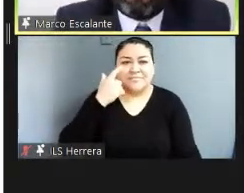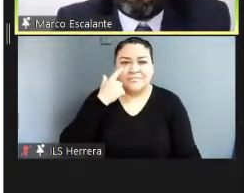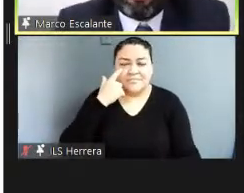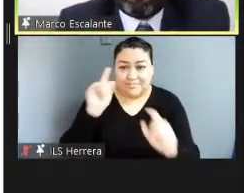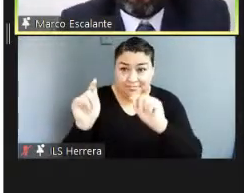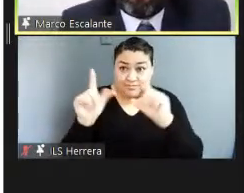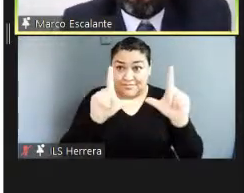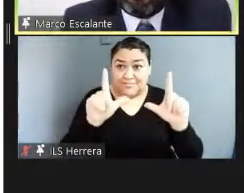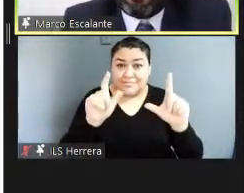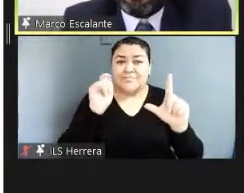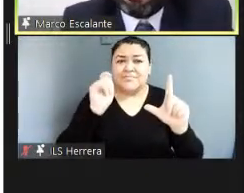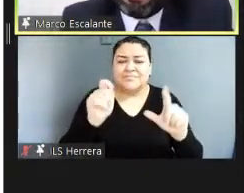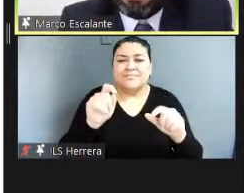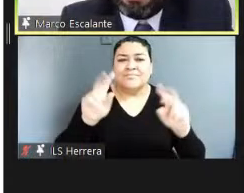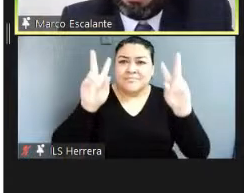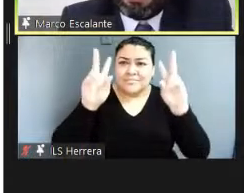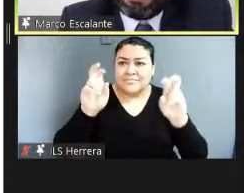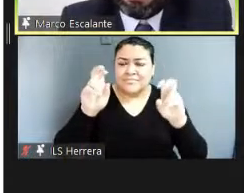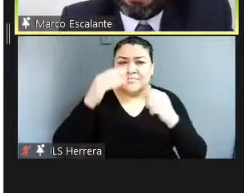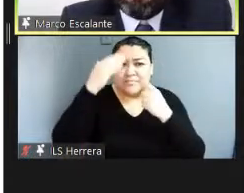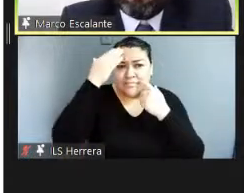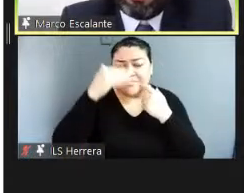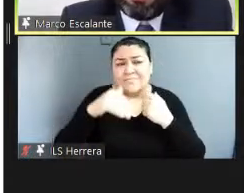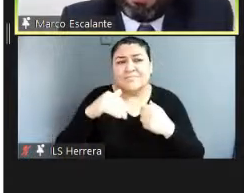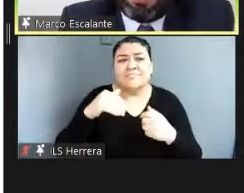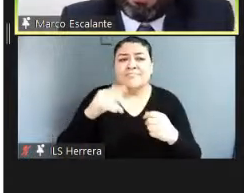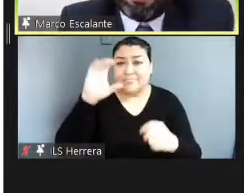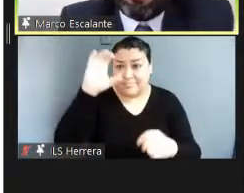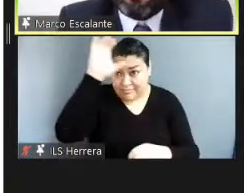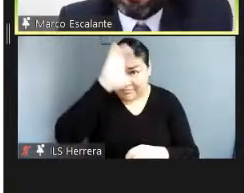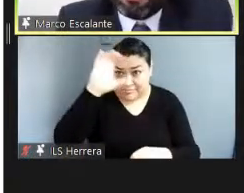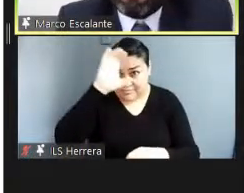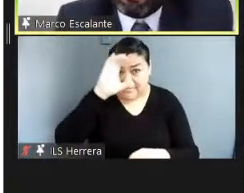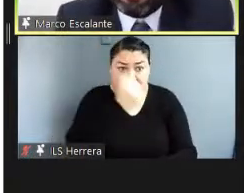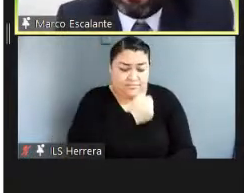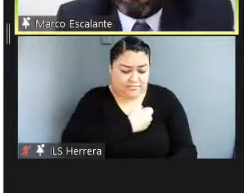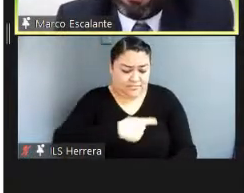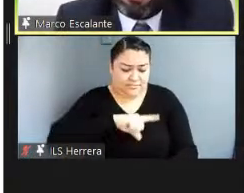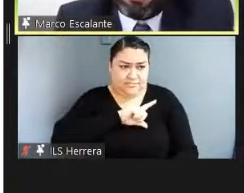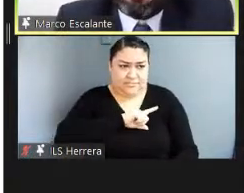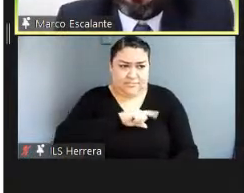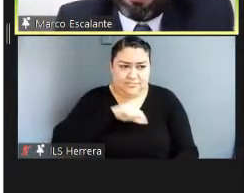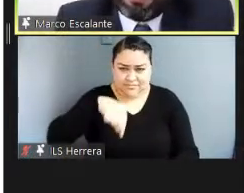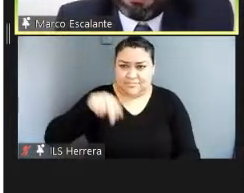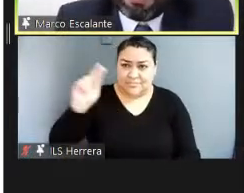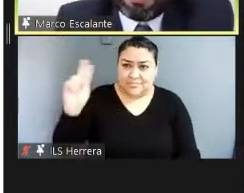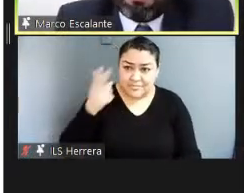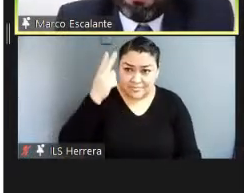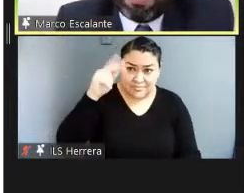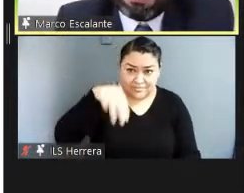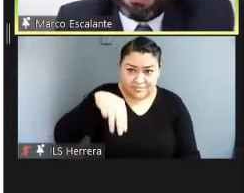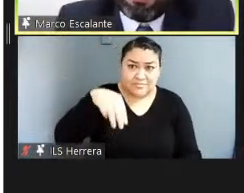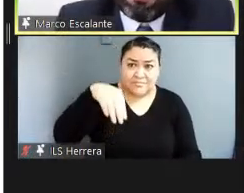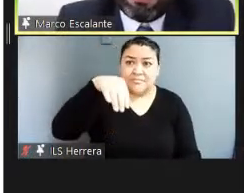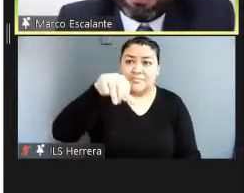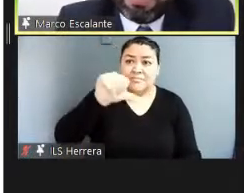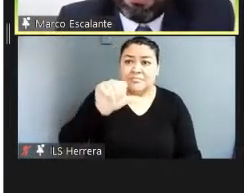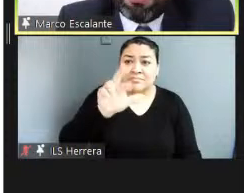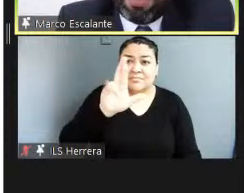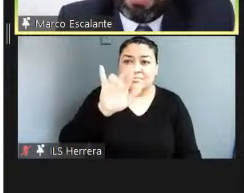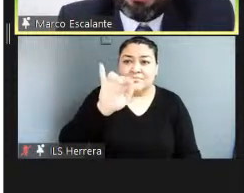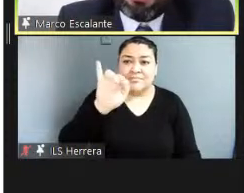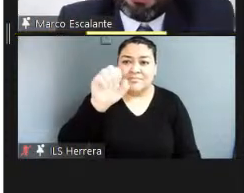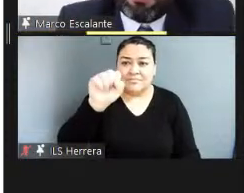sobre retos del enfoque por competencias en ciencias. I'm going to speak about the challenges of a competency-based approach in health